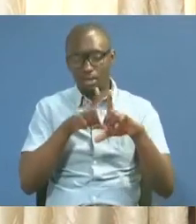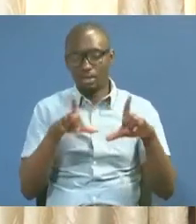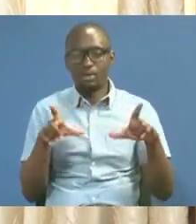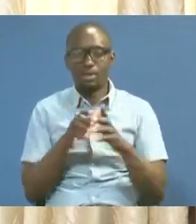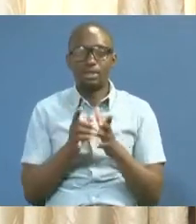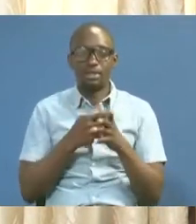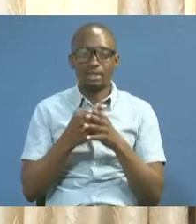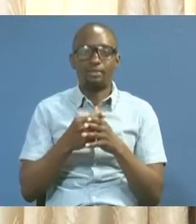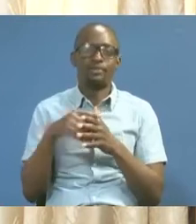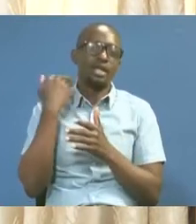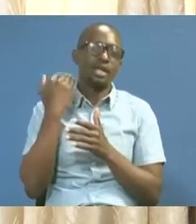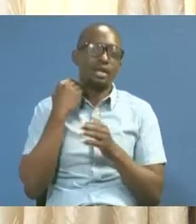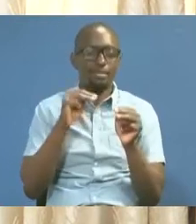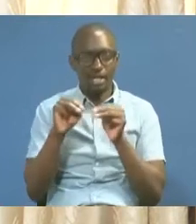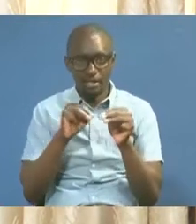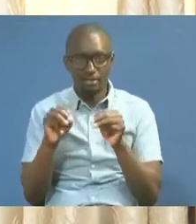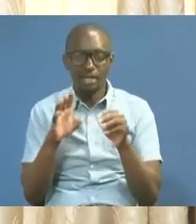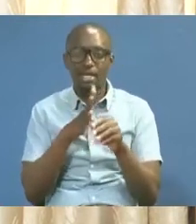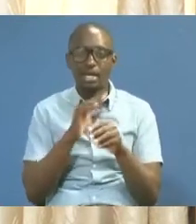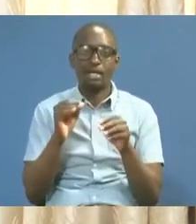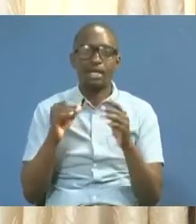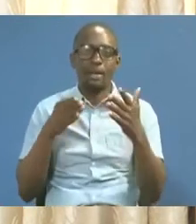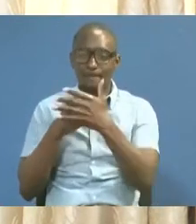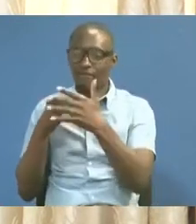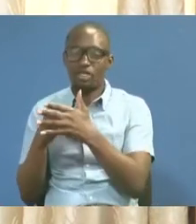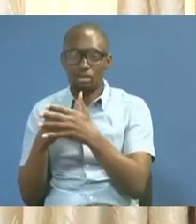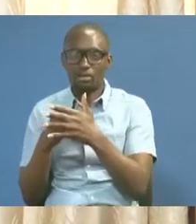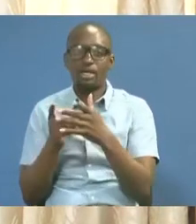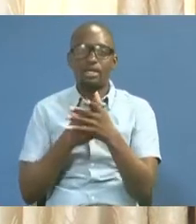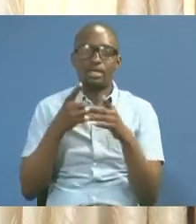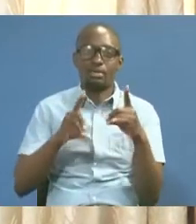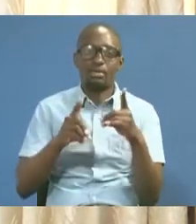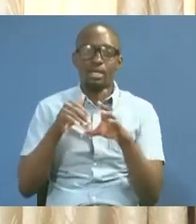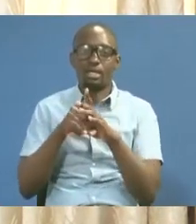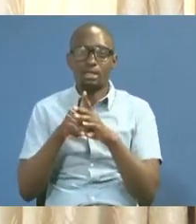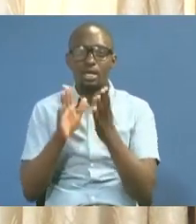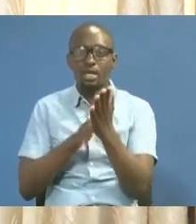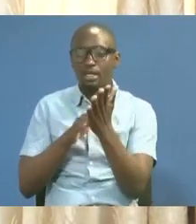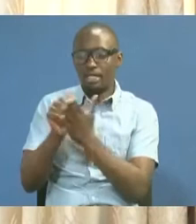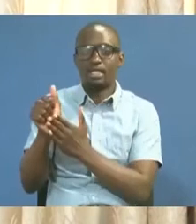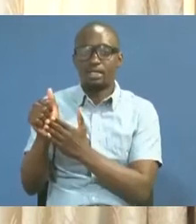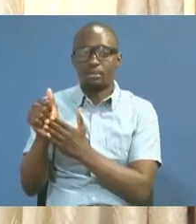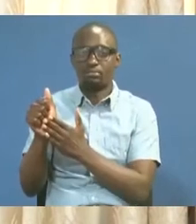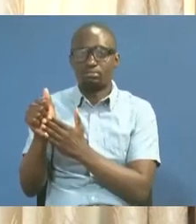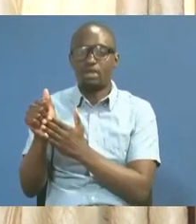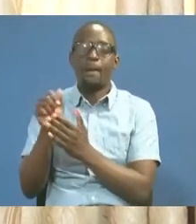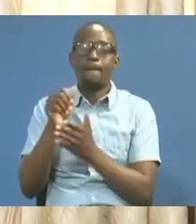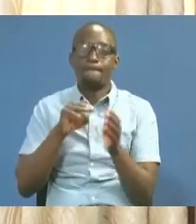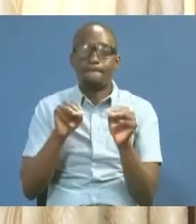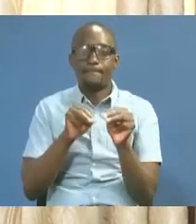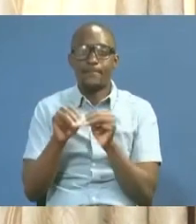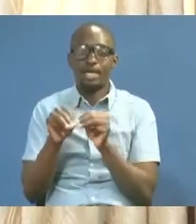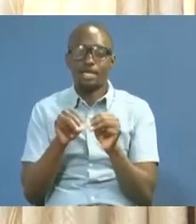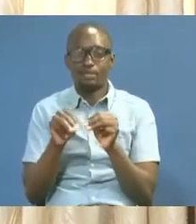in crime management and prevention, and a diploma in disaster management. All the